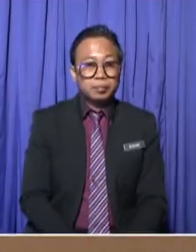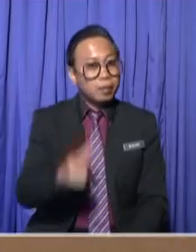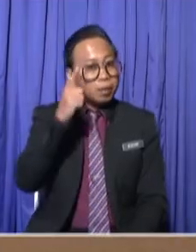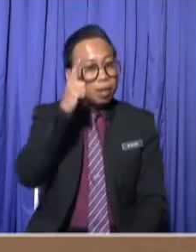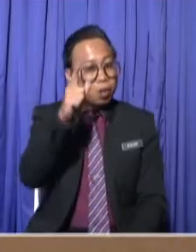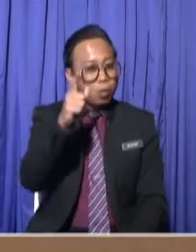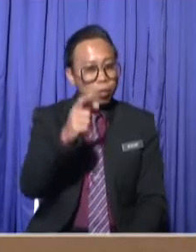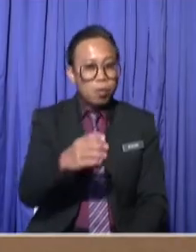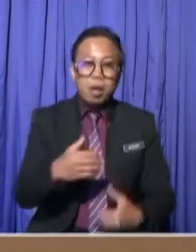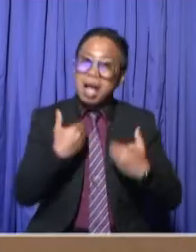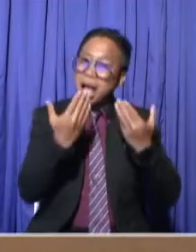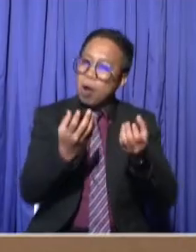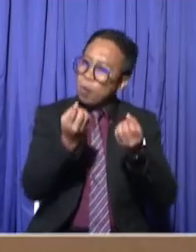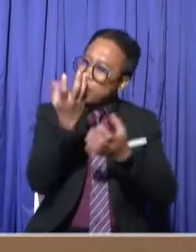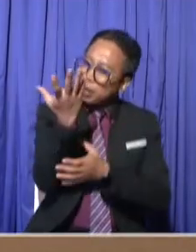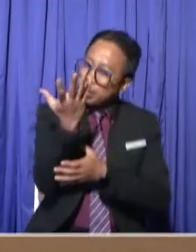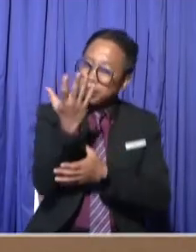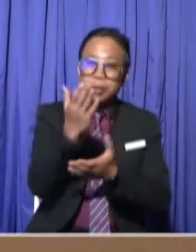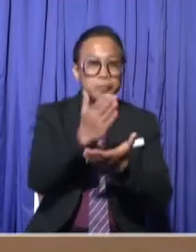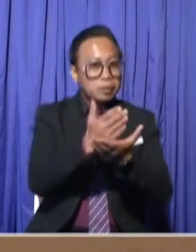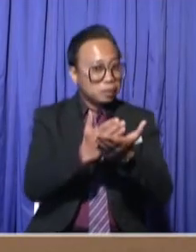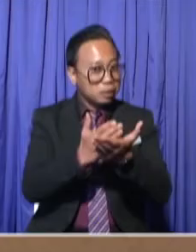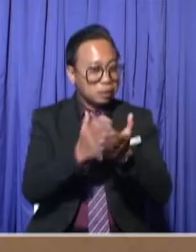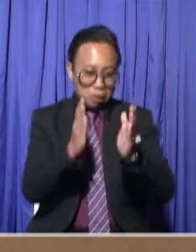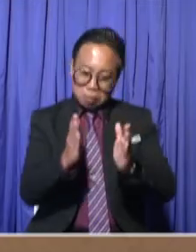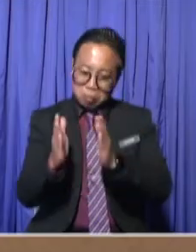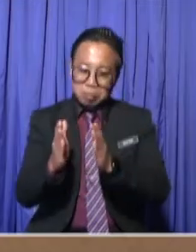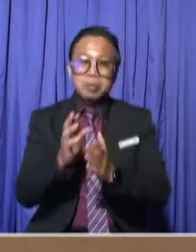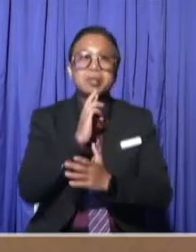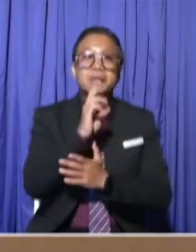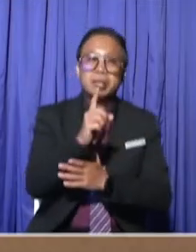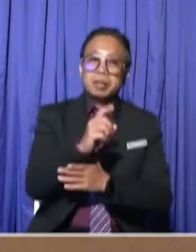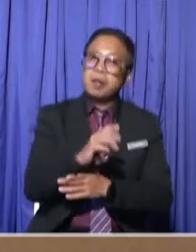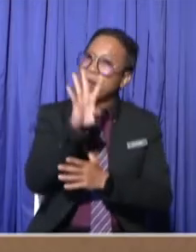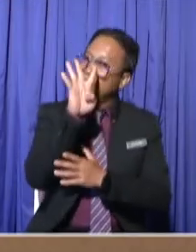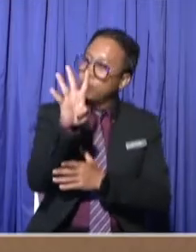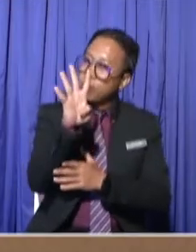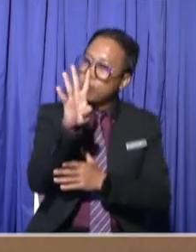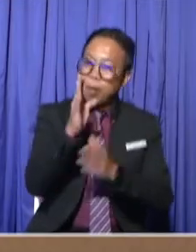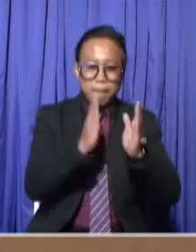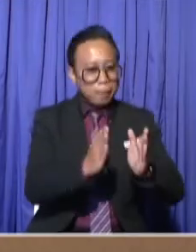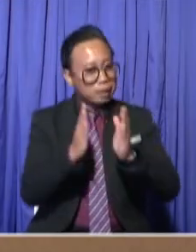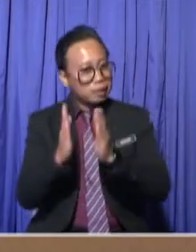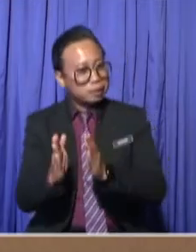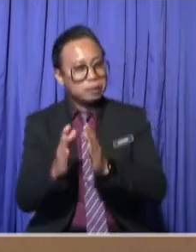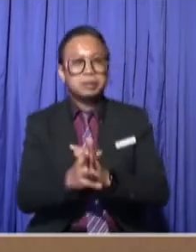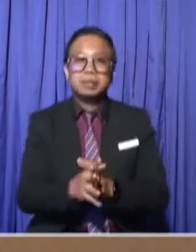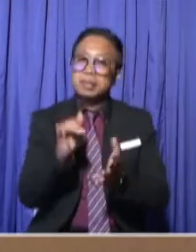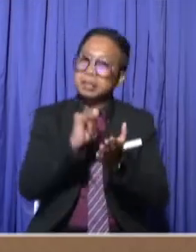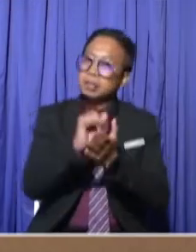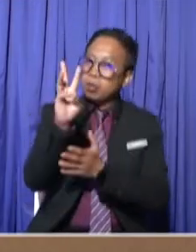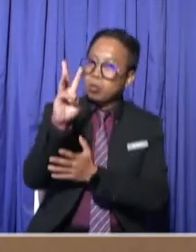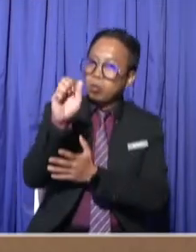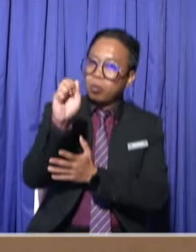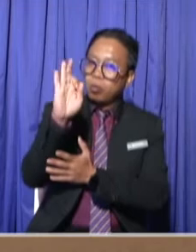Look, how many pieces are there? Yes, there are 4 pieces of this